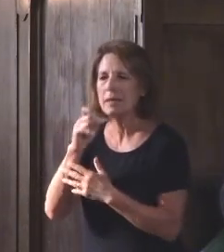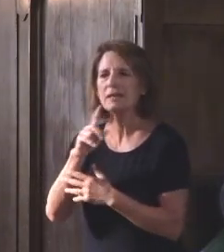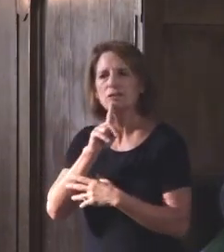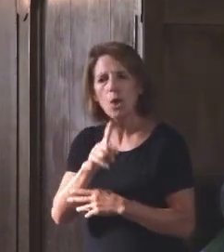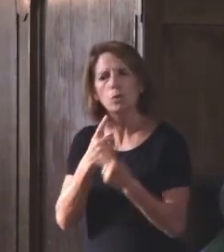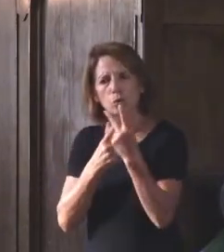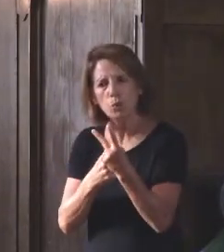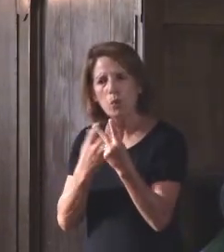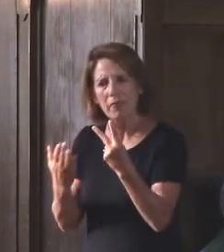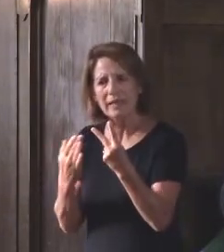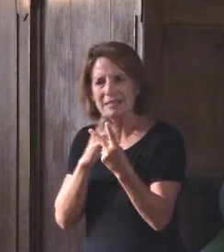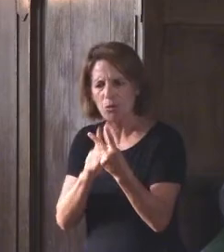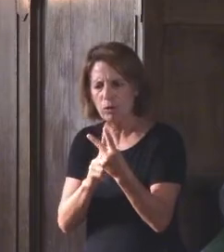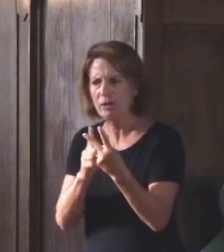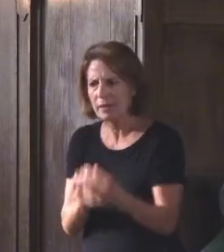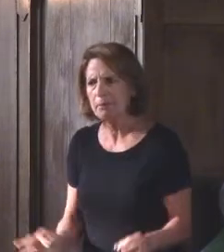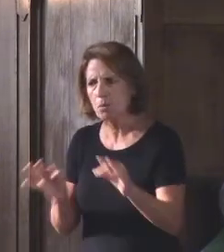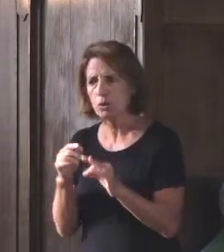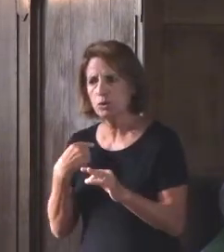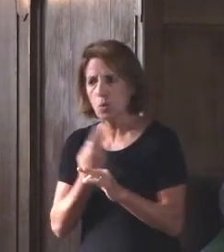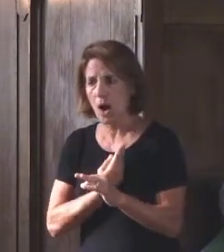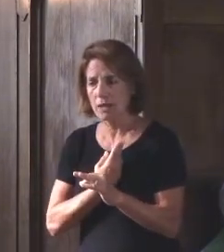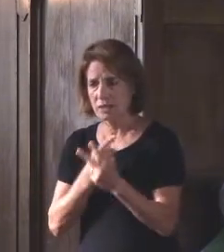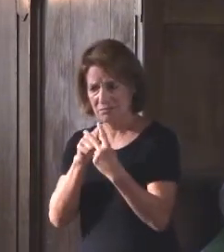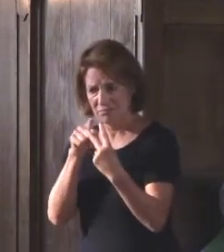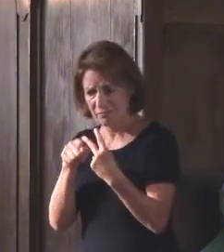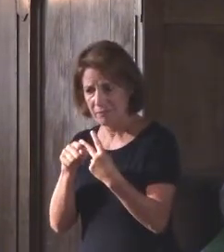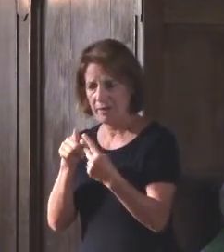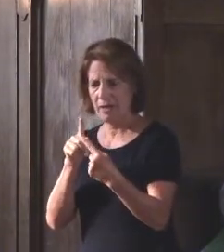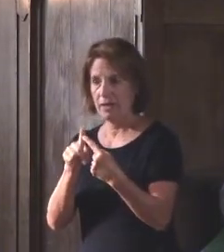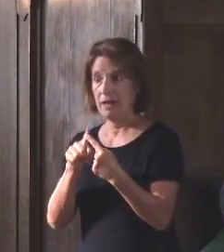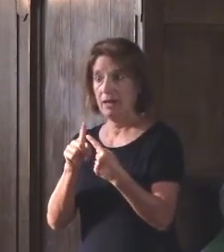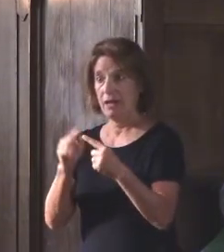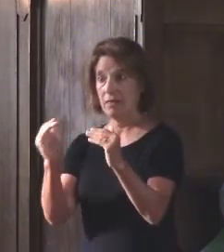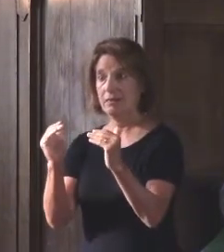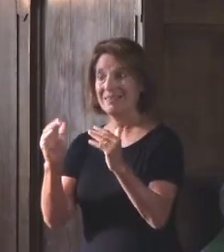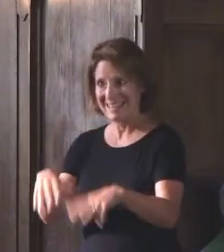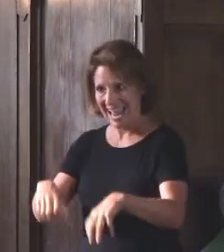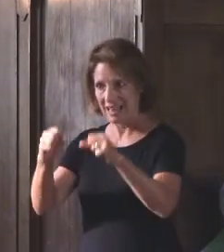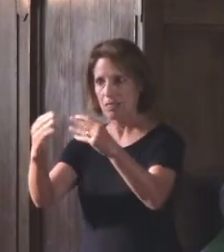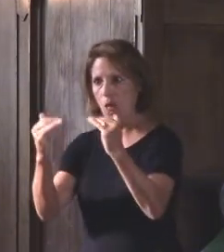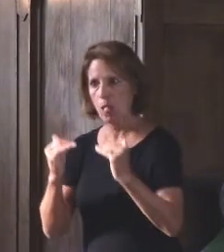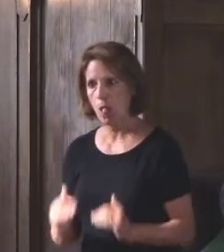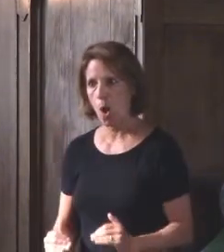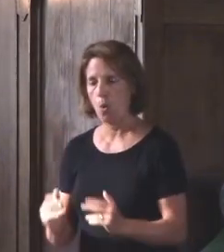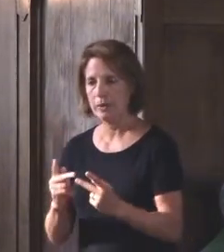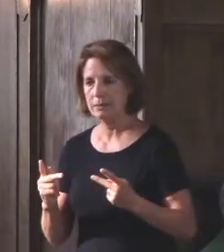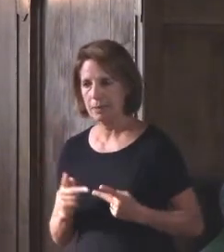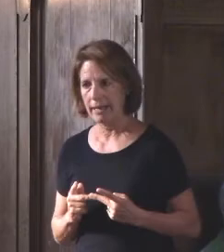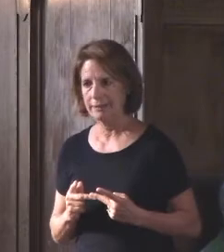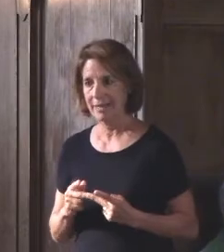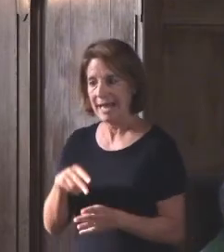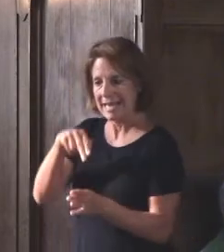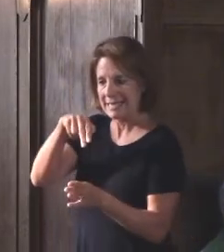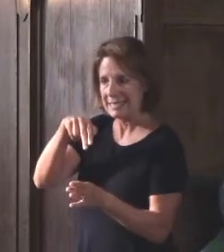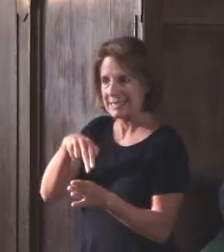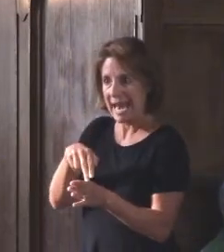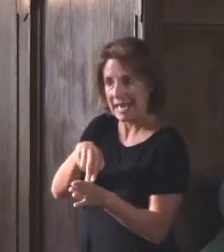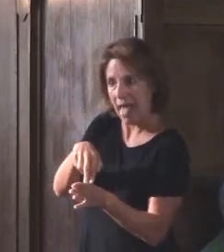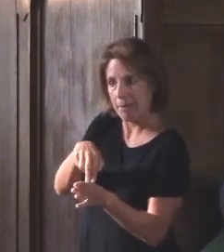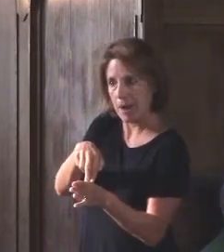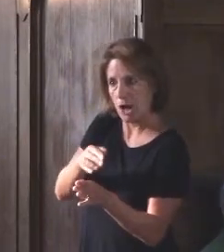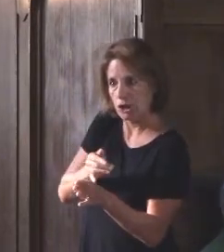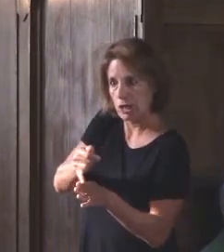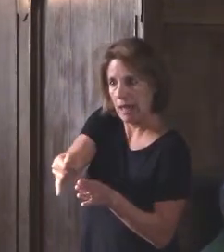us. This is what we try to live by. Take the lowest place, Stand with the marginalized, no matter who